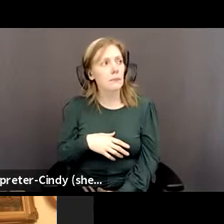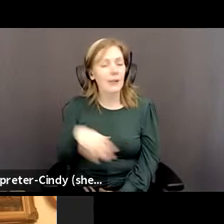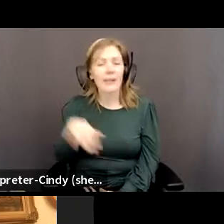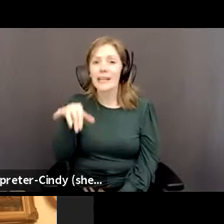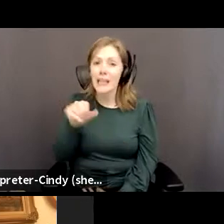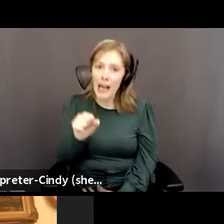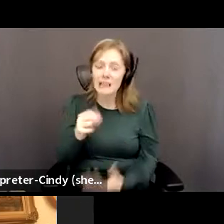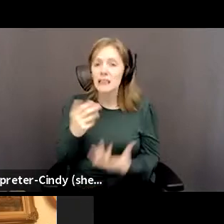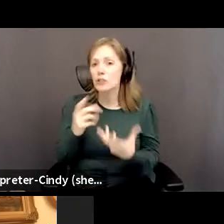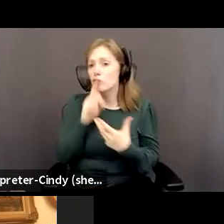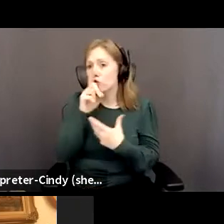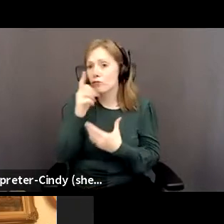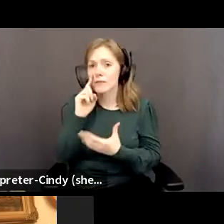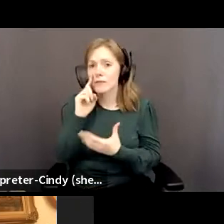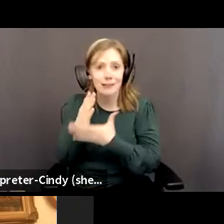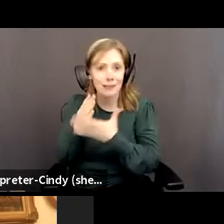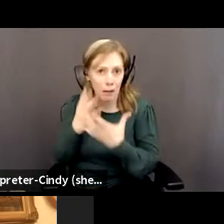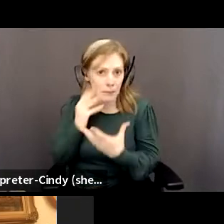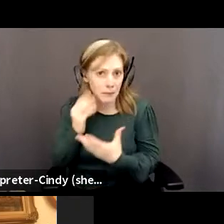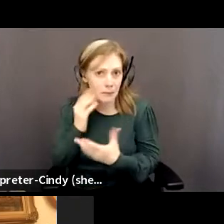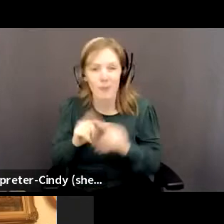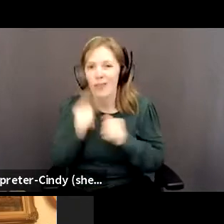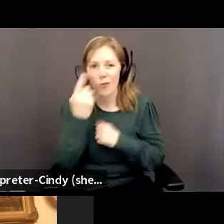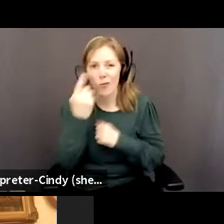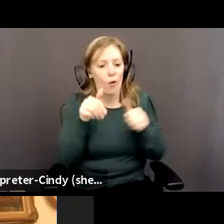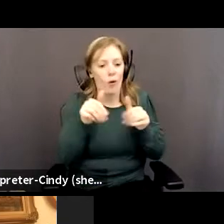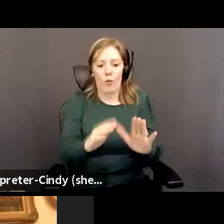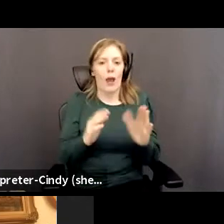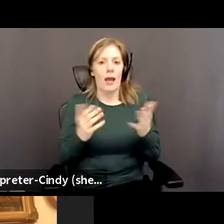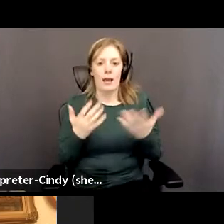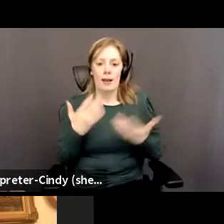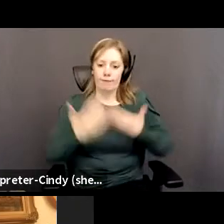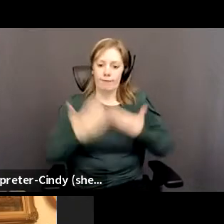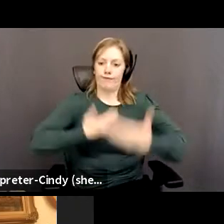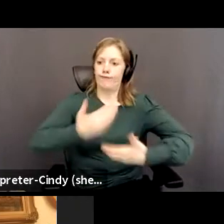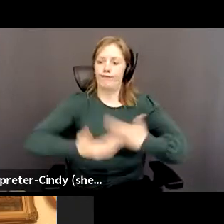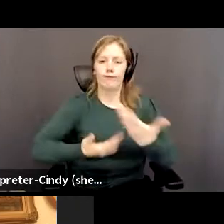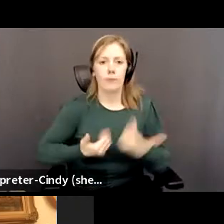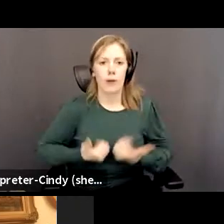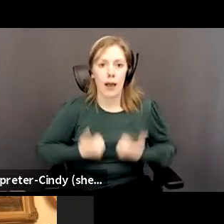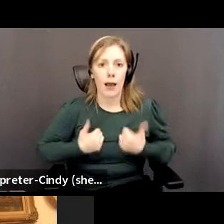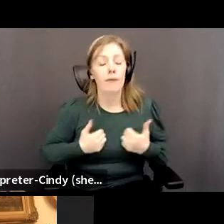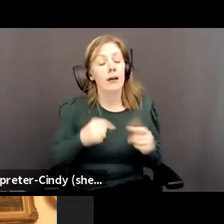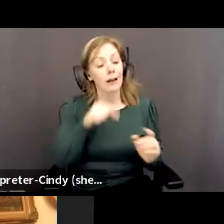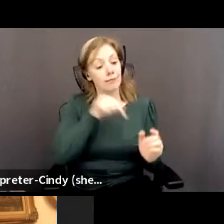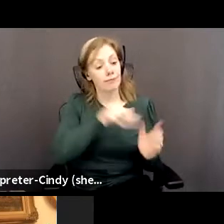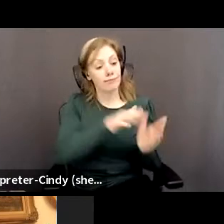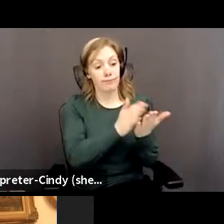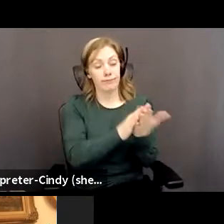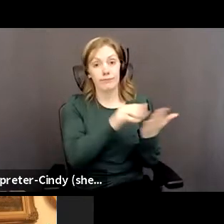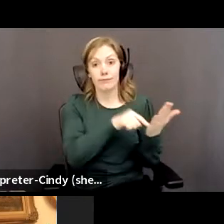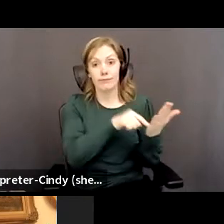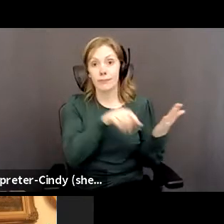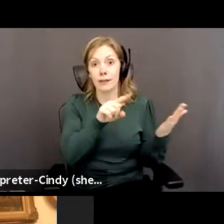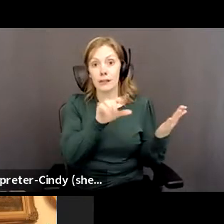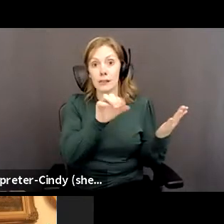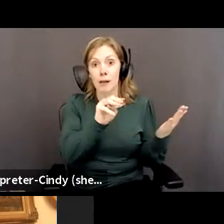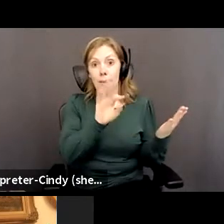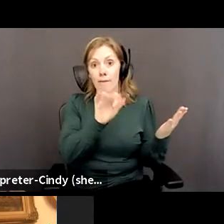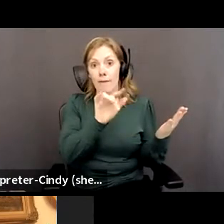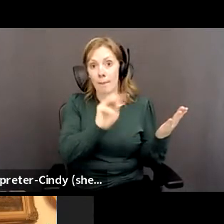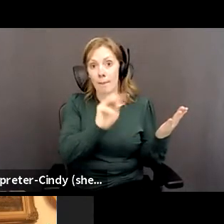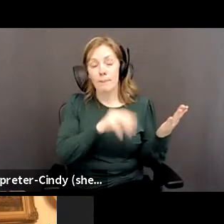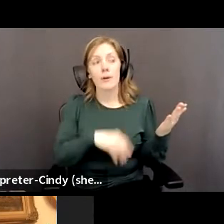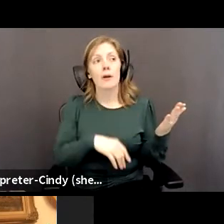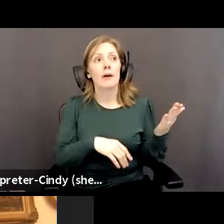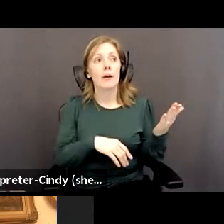one experience. It's only one way of being. And what I do with Zomfam, one of my, you know, when